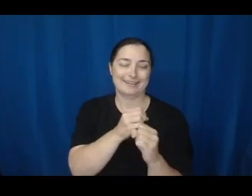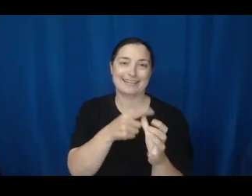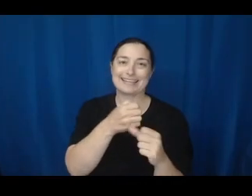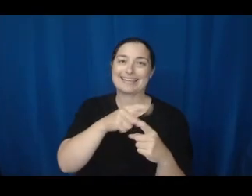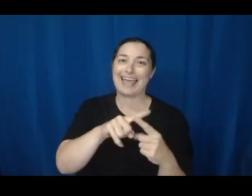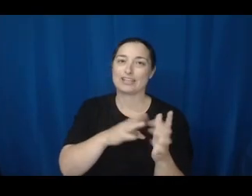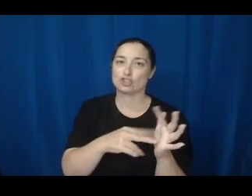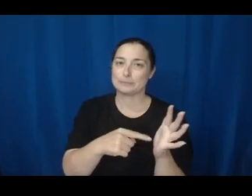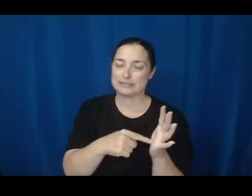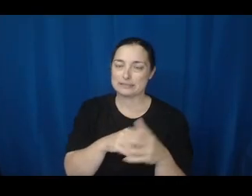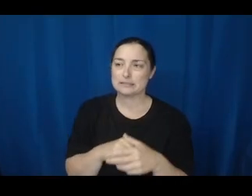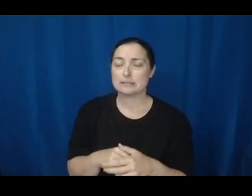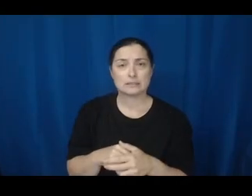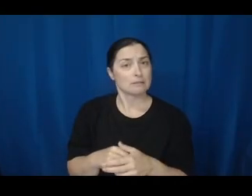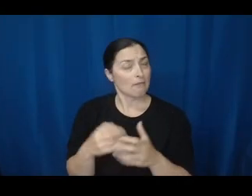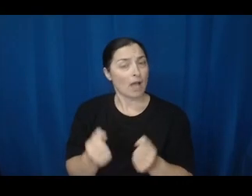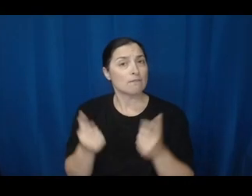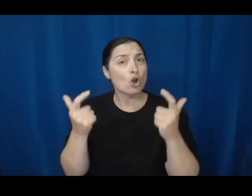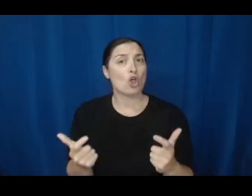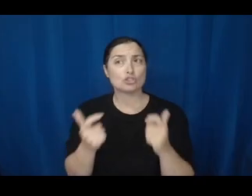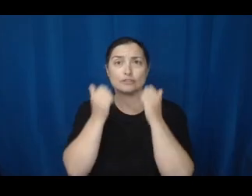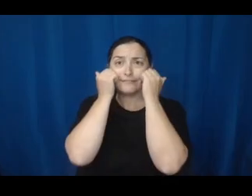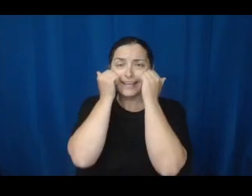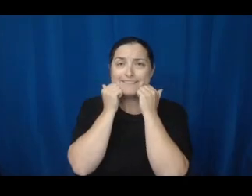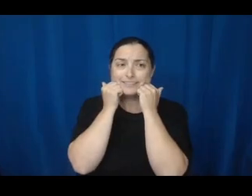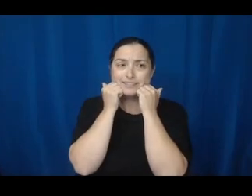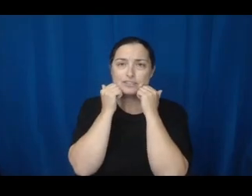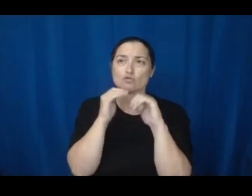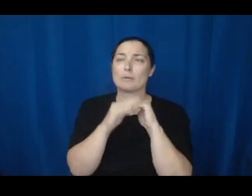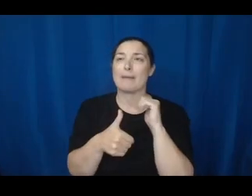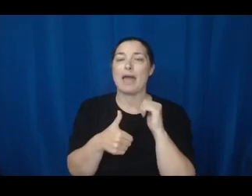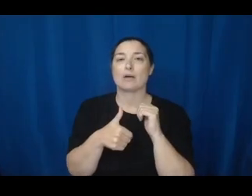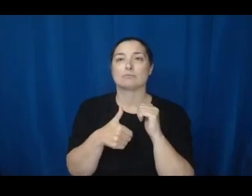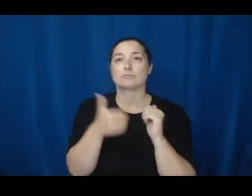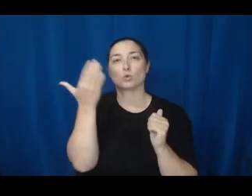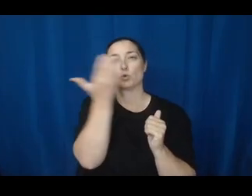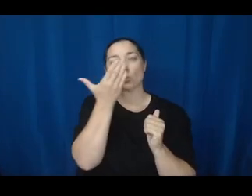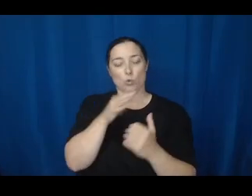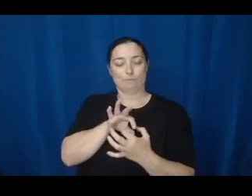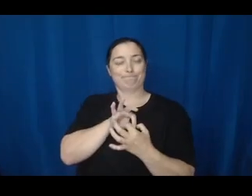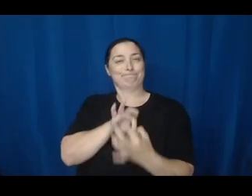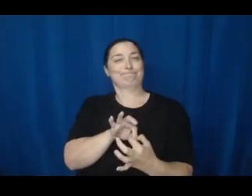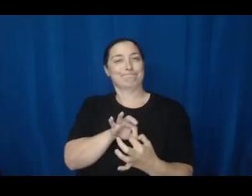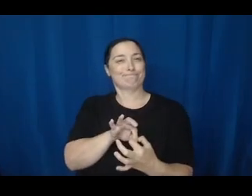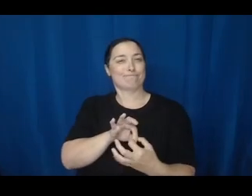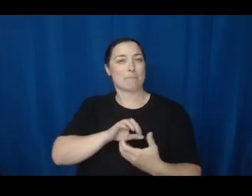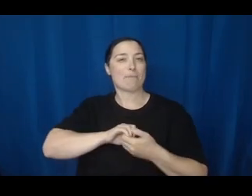There's a lot of evidence about what we call a sense of belonging to school. How important